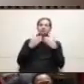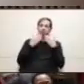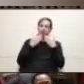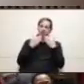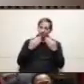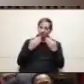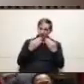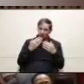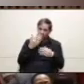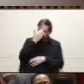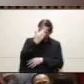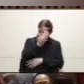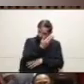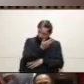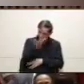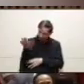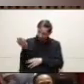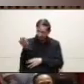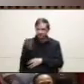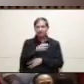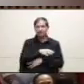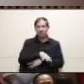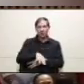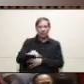Good day, colleagues,